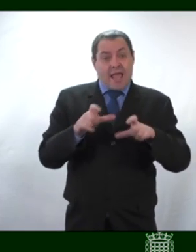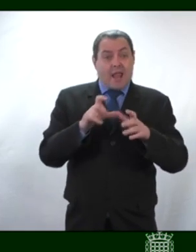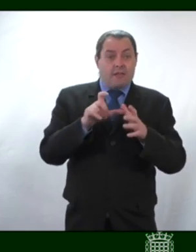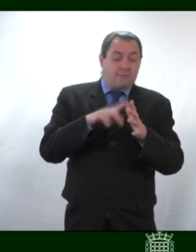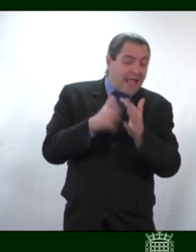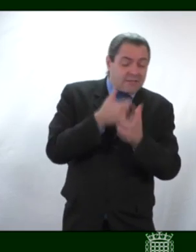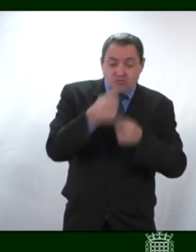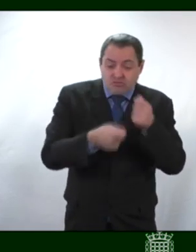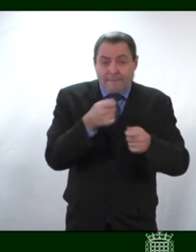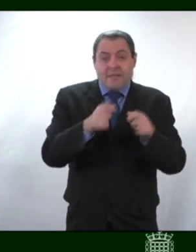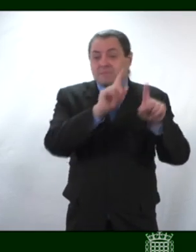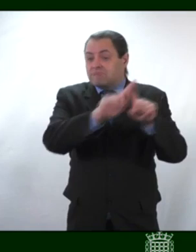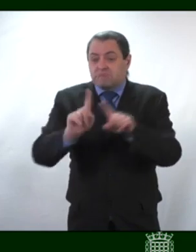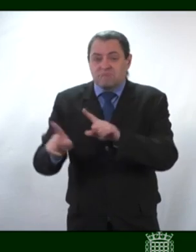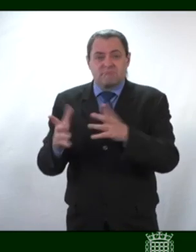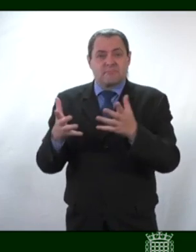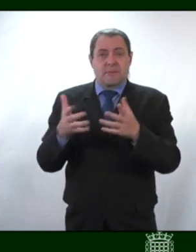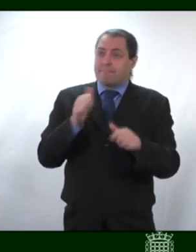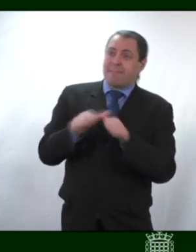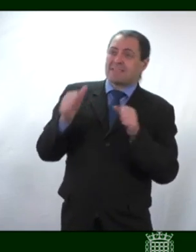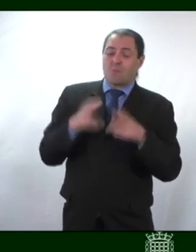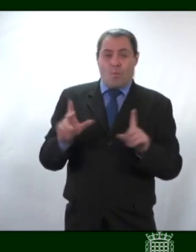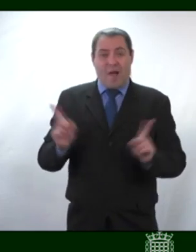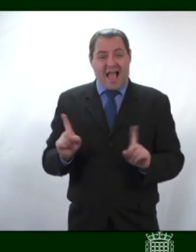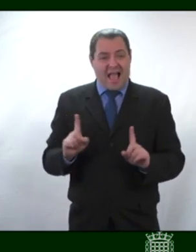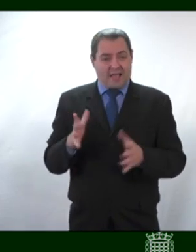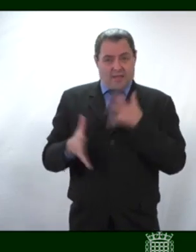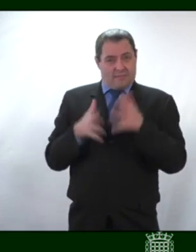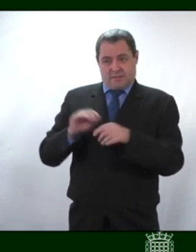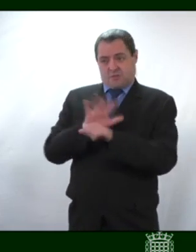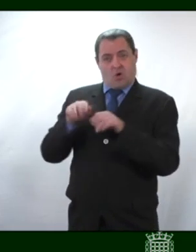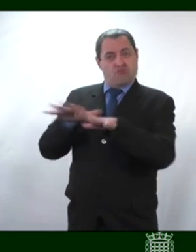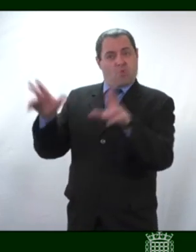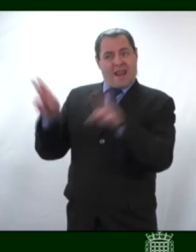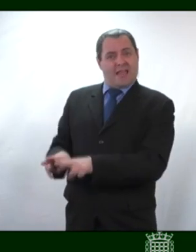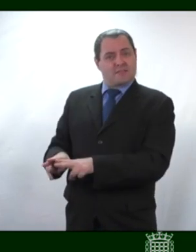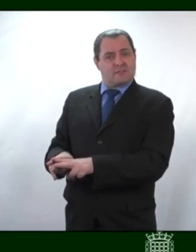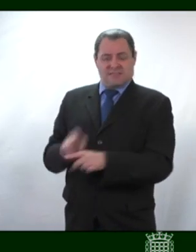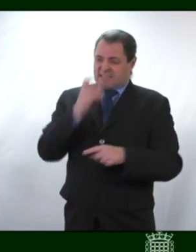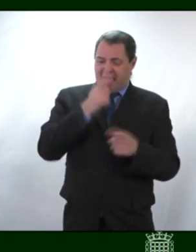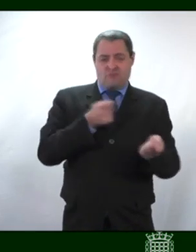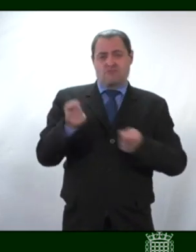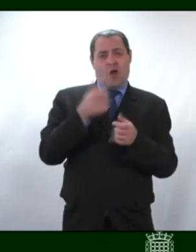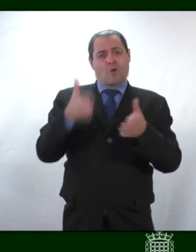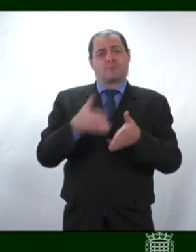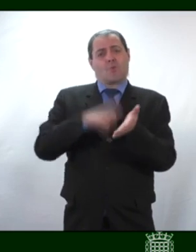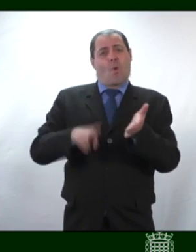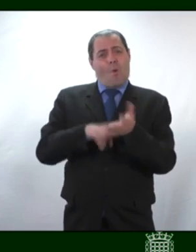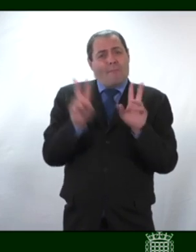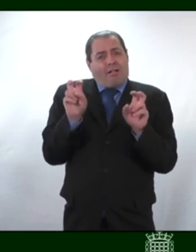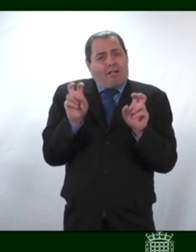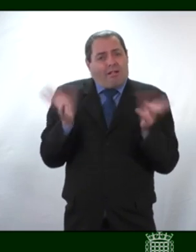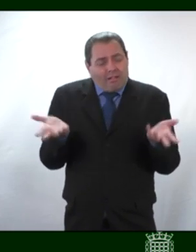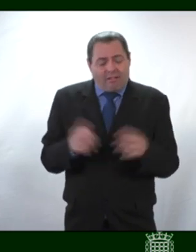and the best thing in terms of cancer treatment is to keep the rate of coronavirus down. And on the point